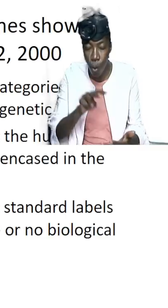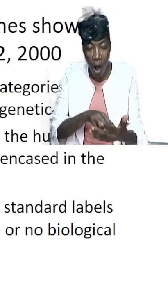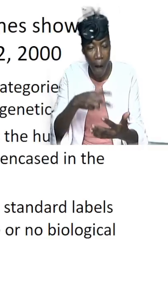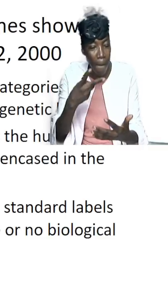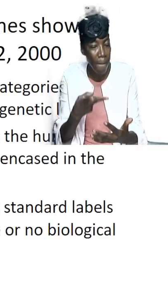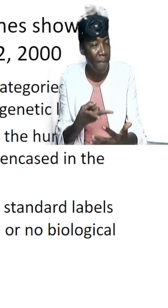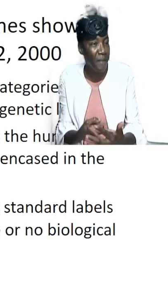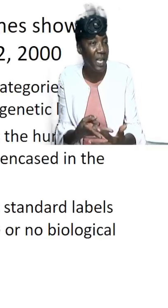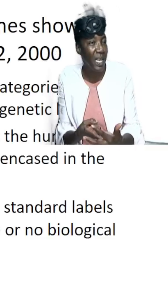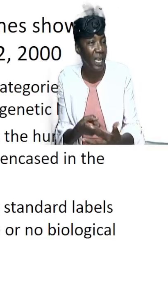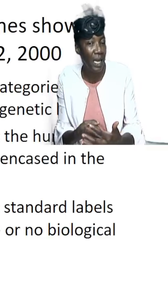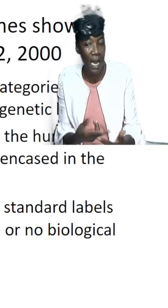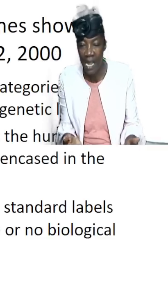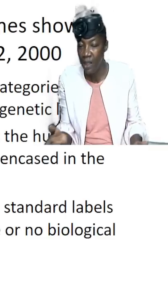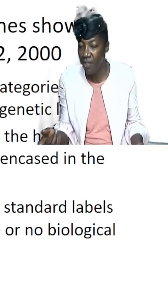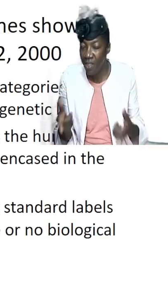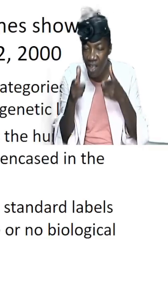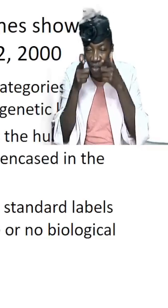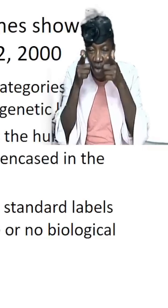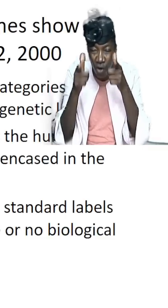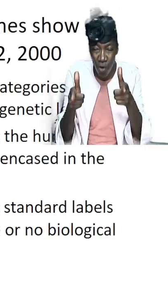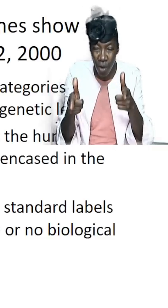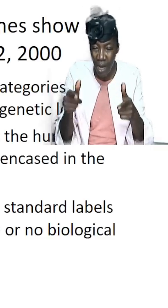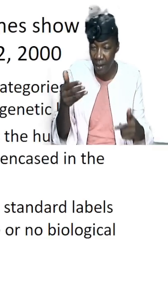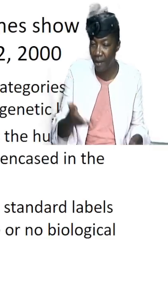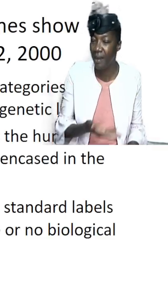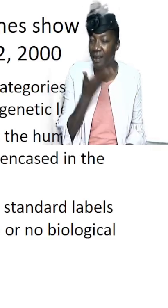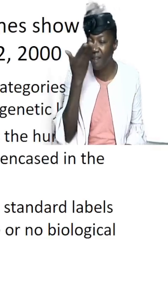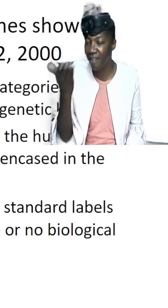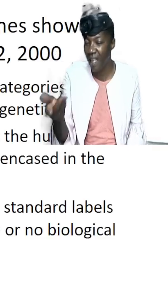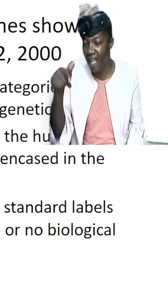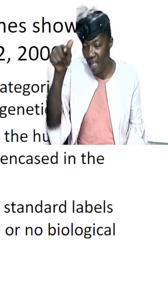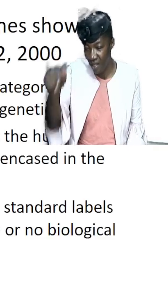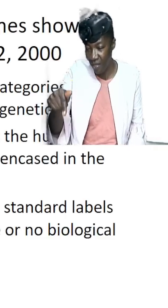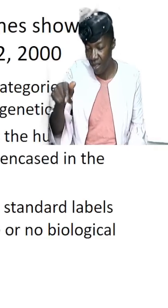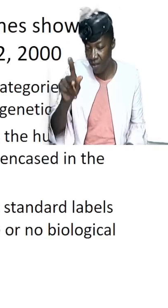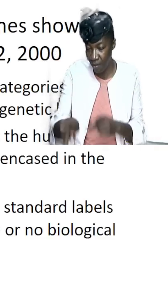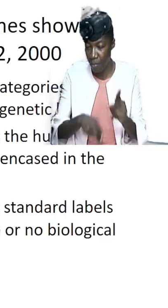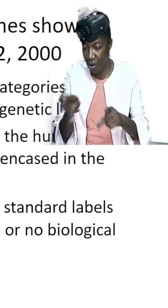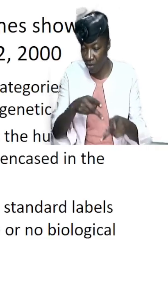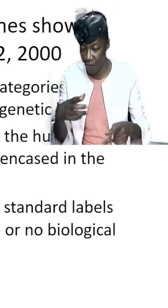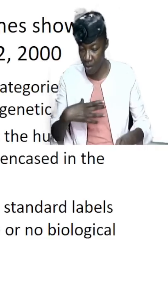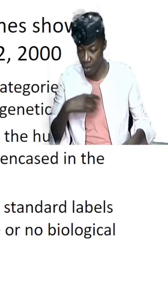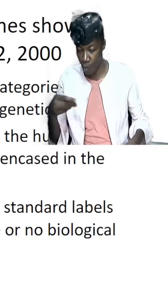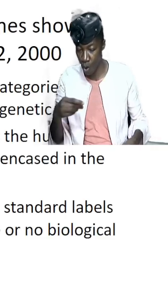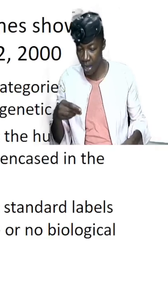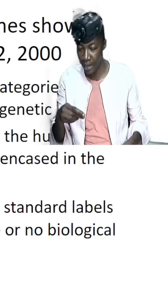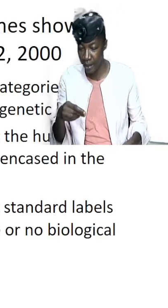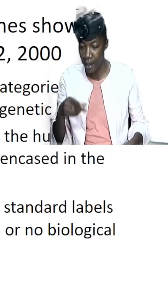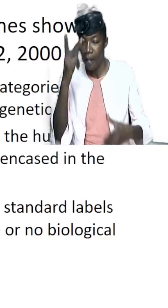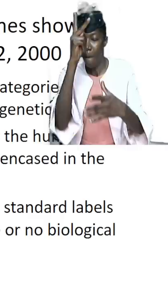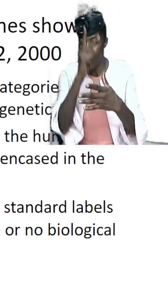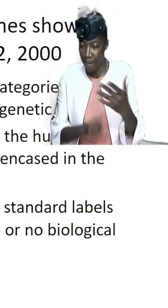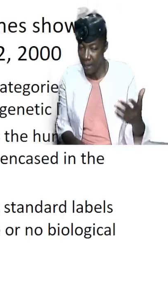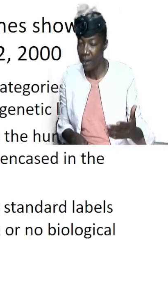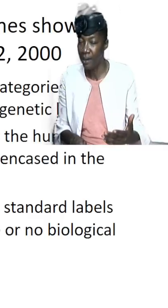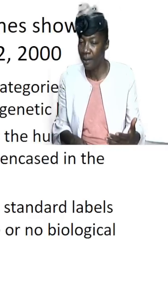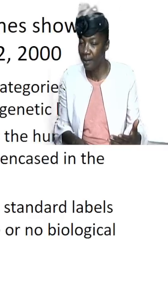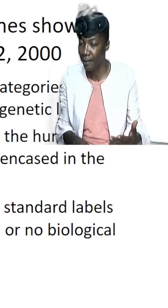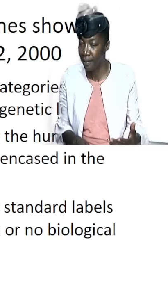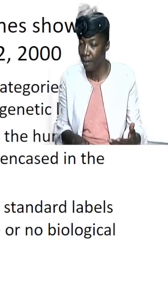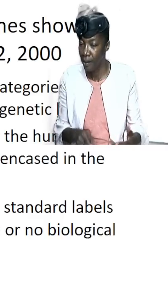that we look at to say this person is from the white race and this person